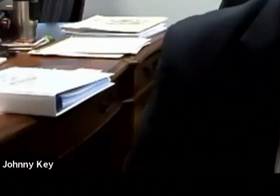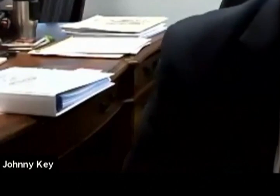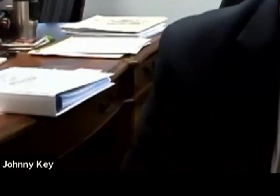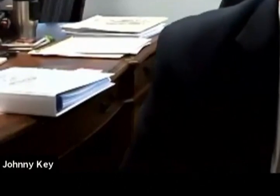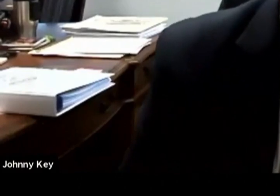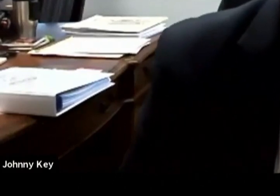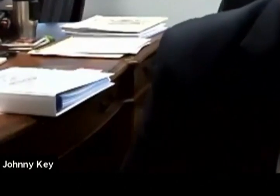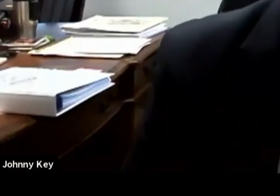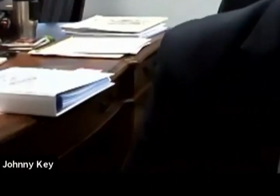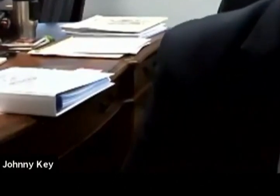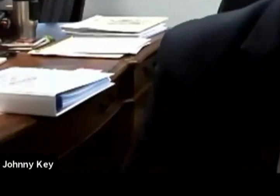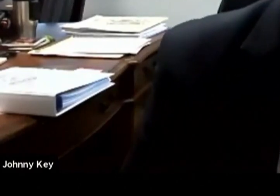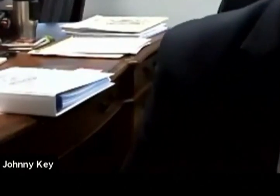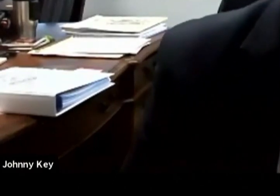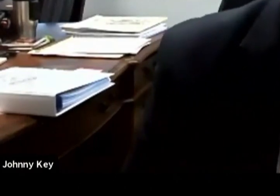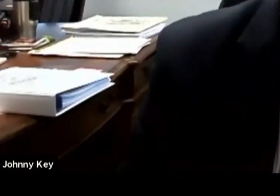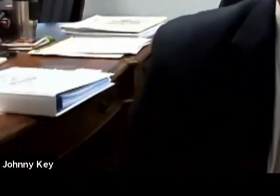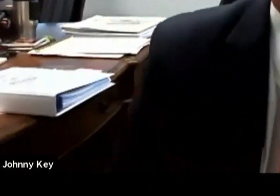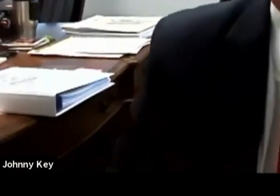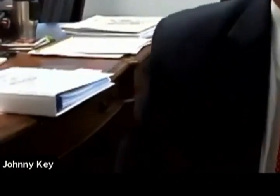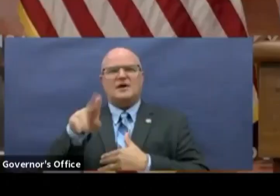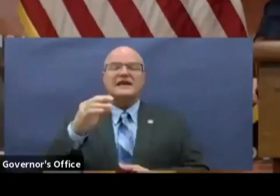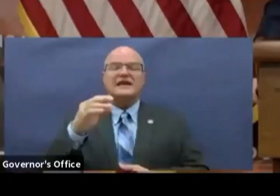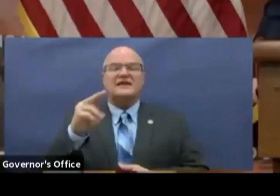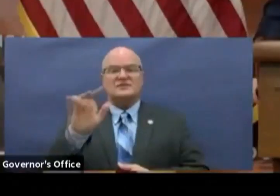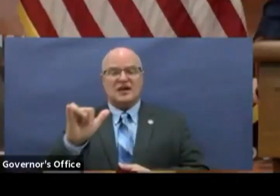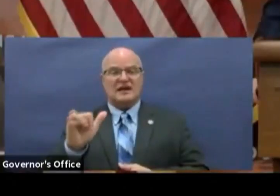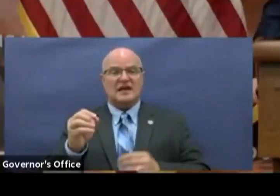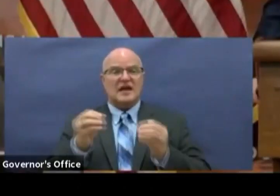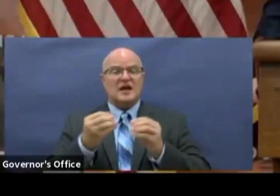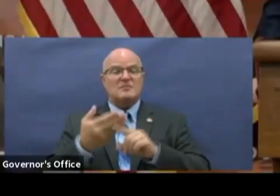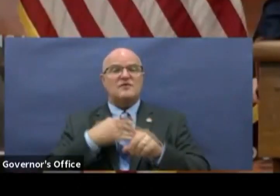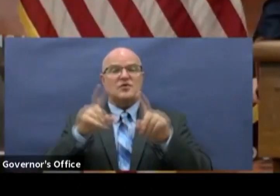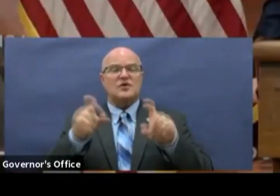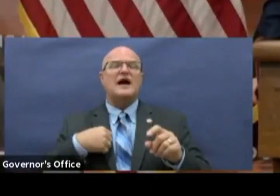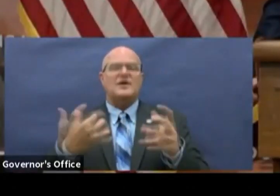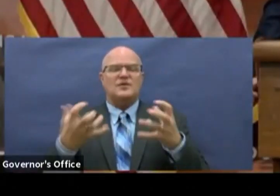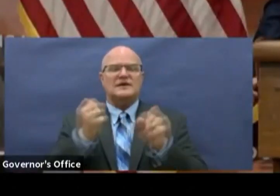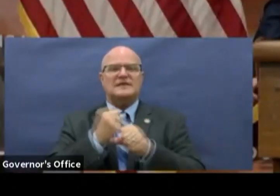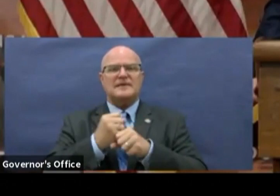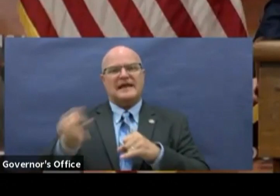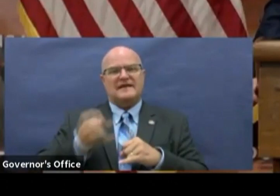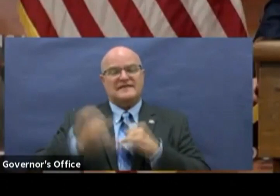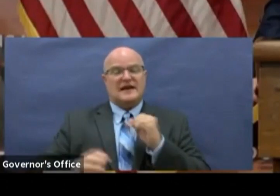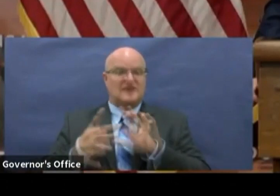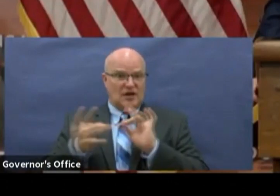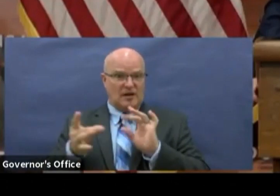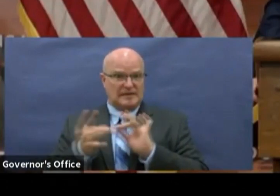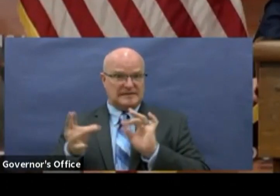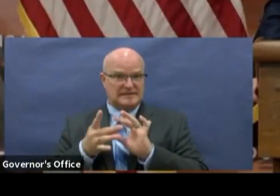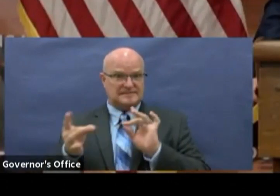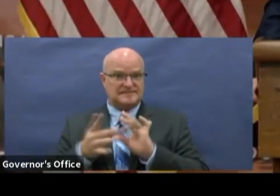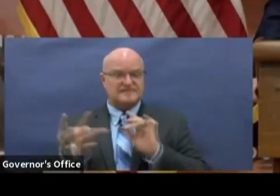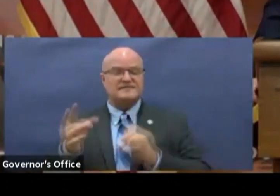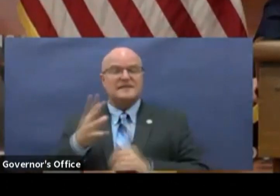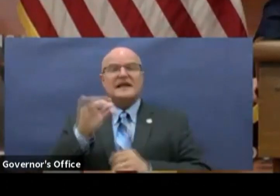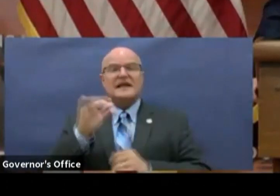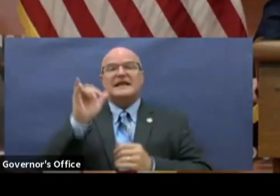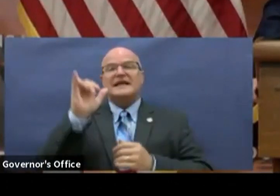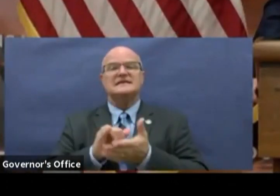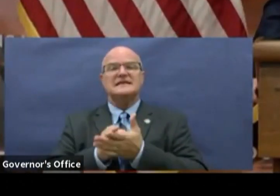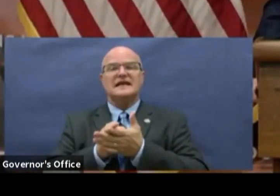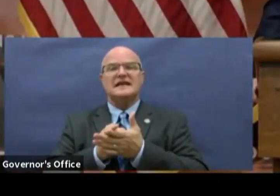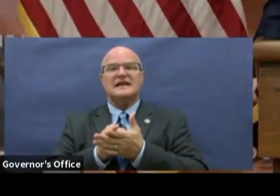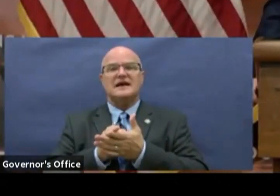Thank you, Johnny. And before I turn it over for questions, I wanted to make one final comment. And that is